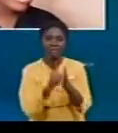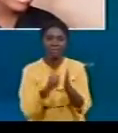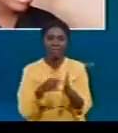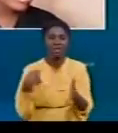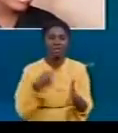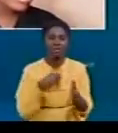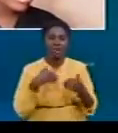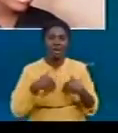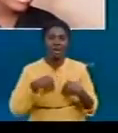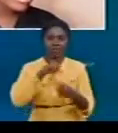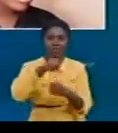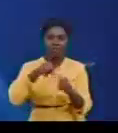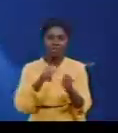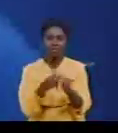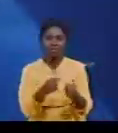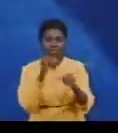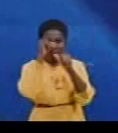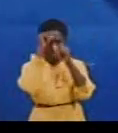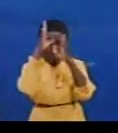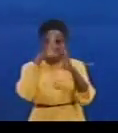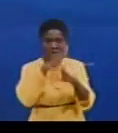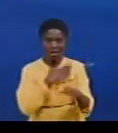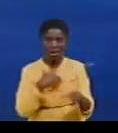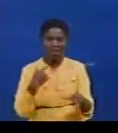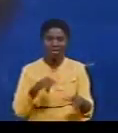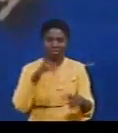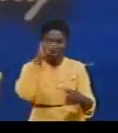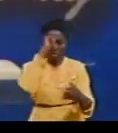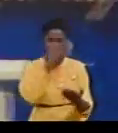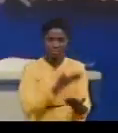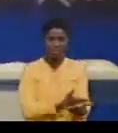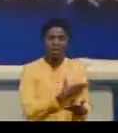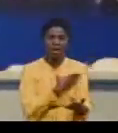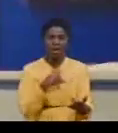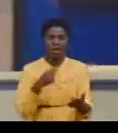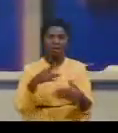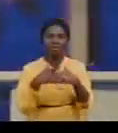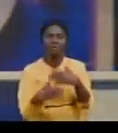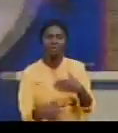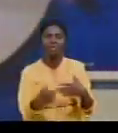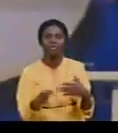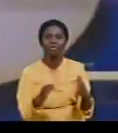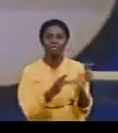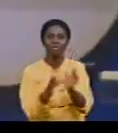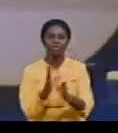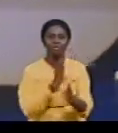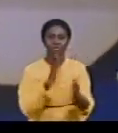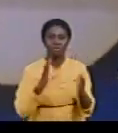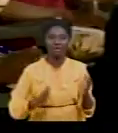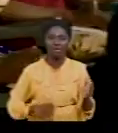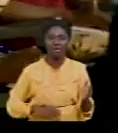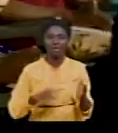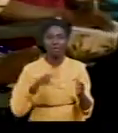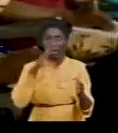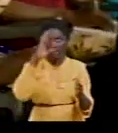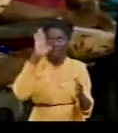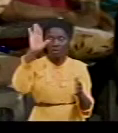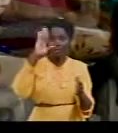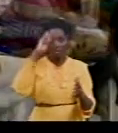with the Father and the Son. And the blood of Jesus Christ, his